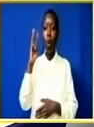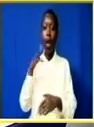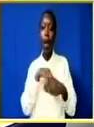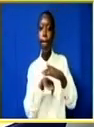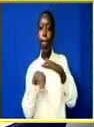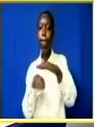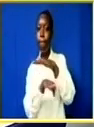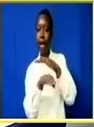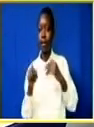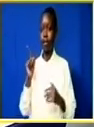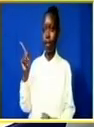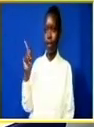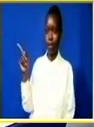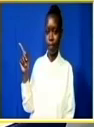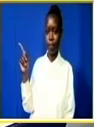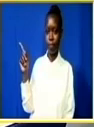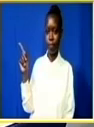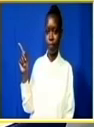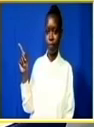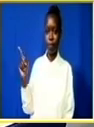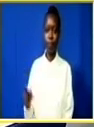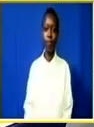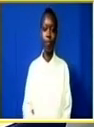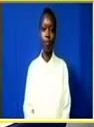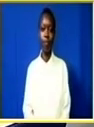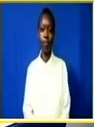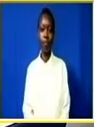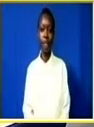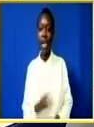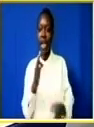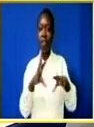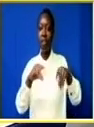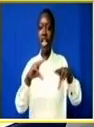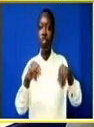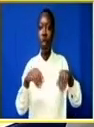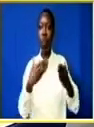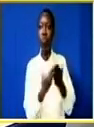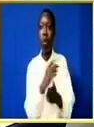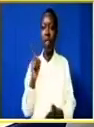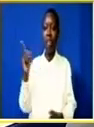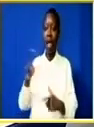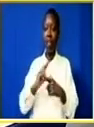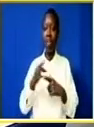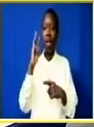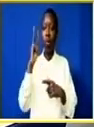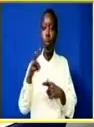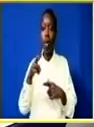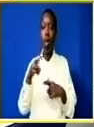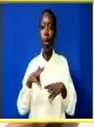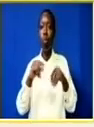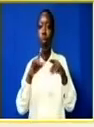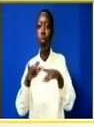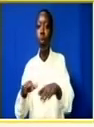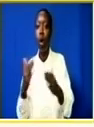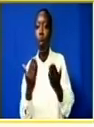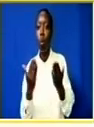mm-hmm. the crops. Okay. Even if the soil is eroded here, mm-hmm. it is going to fall here. Yes. Is it going to